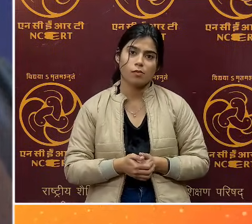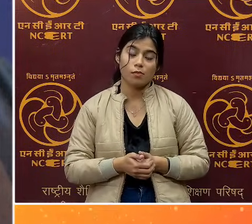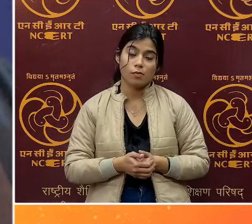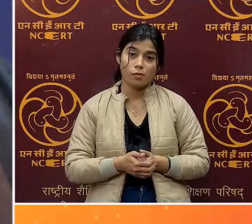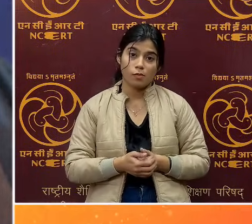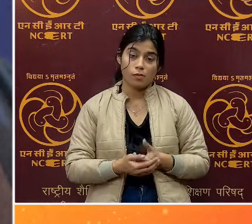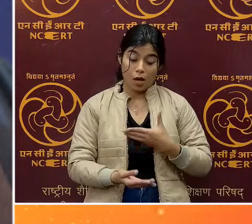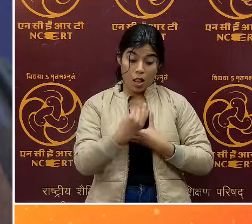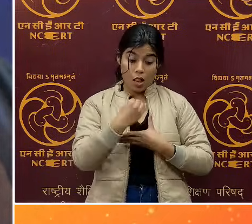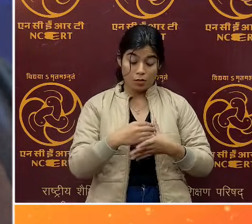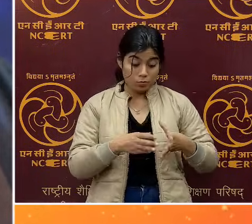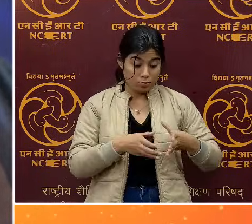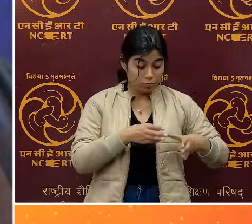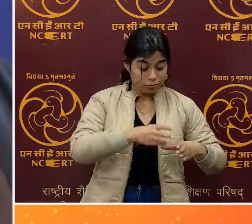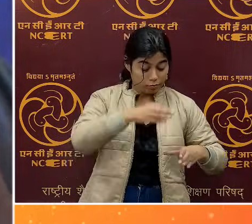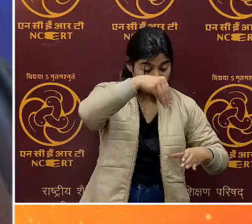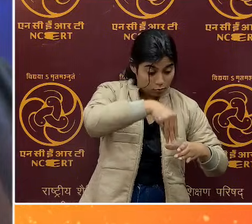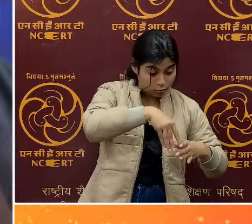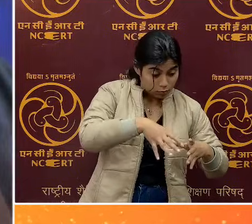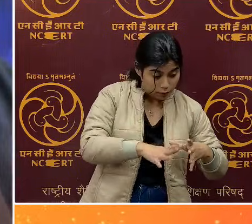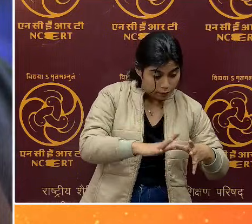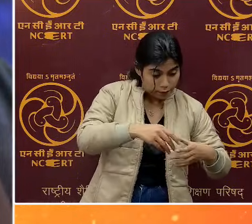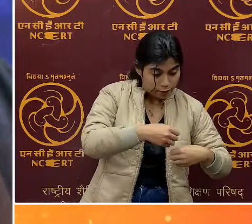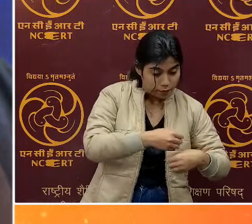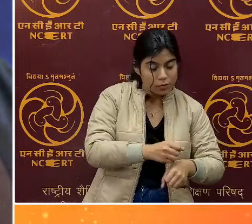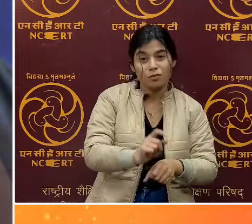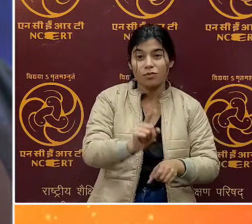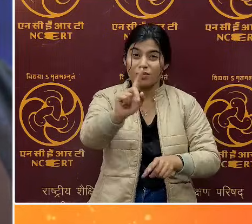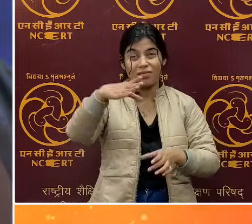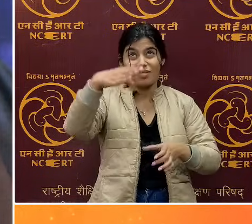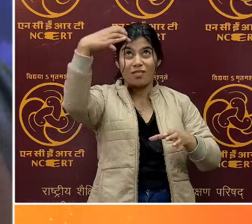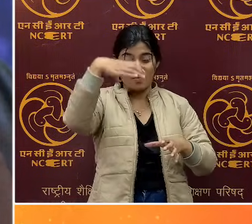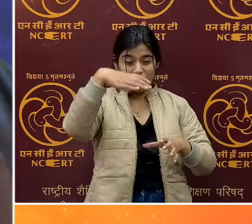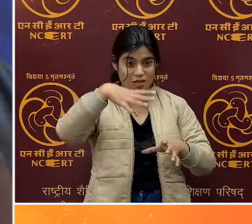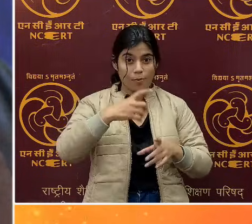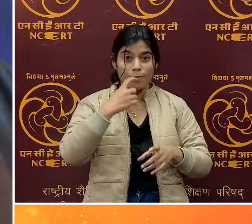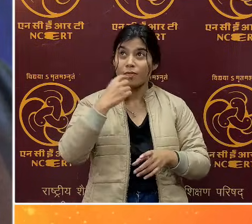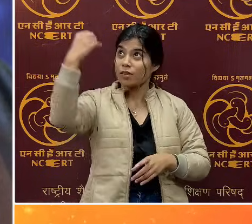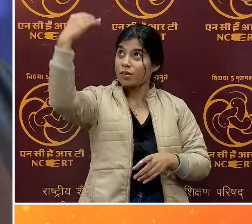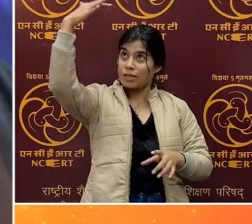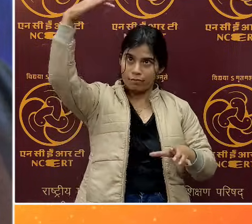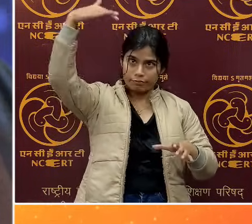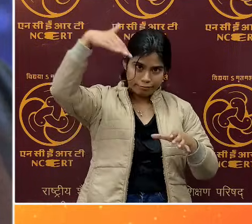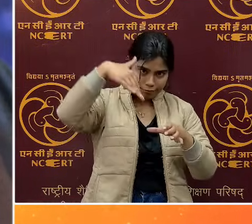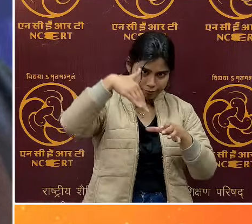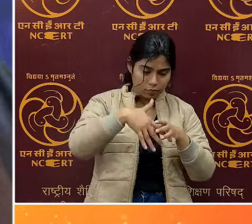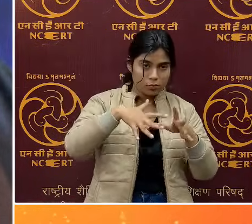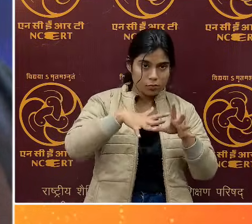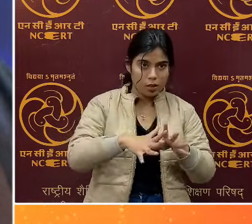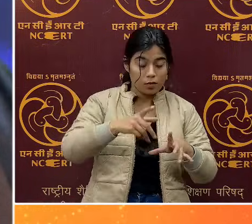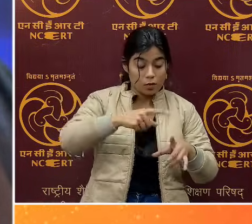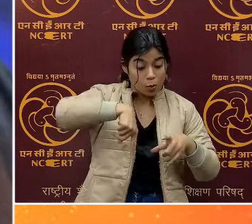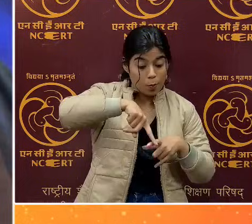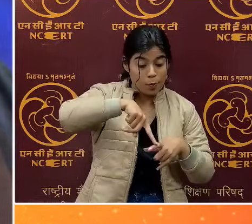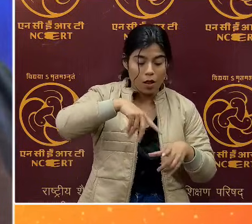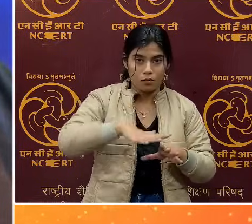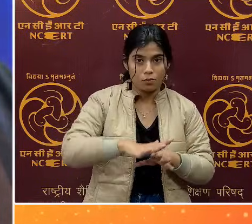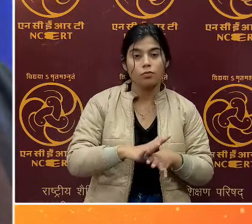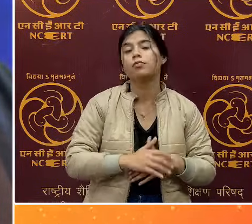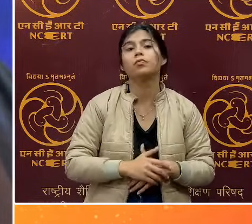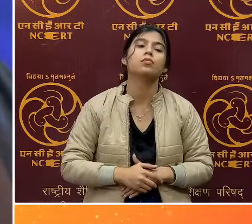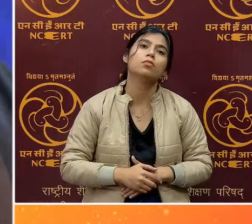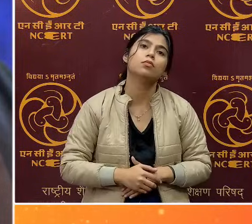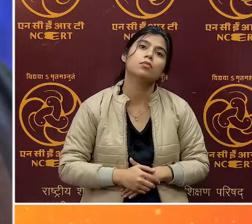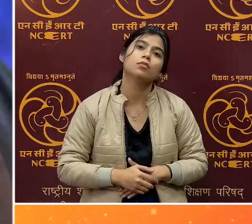inner cup. Okay. Because that's the screen. Light rays will enter through this pinhole. Okay.